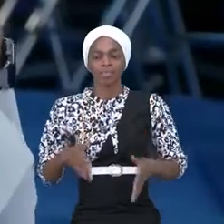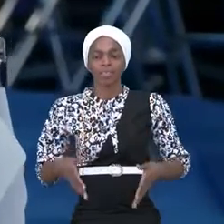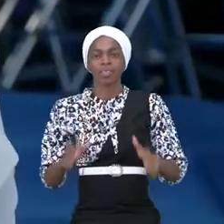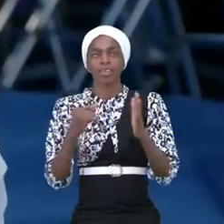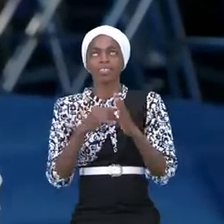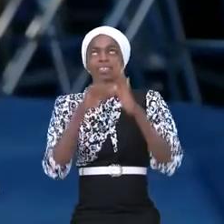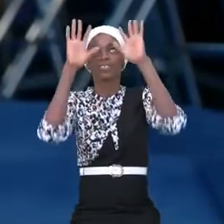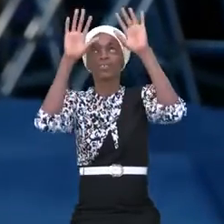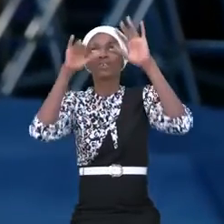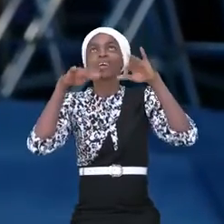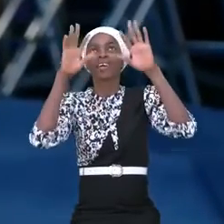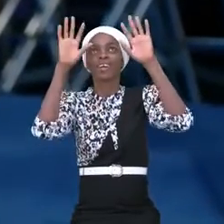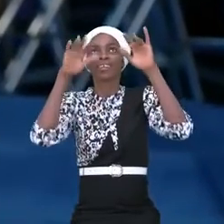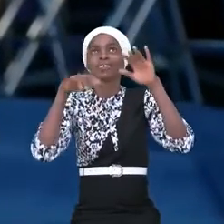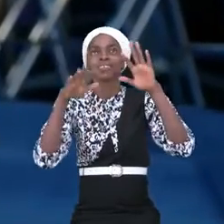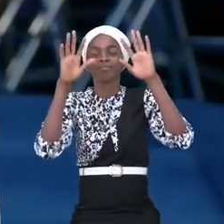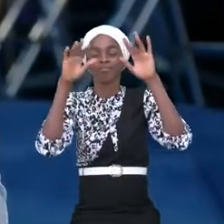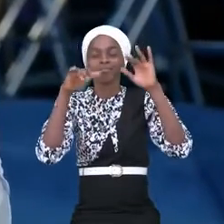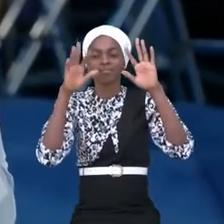Let it rain.